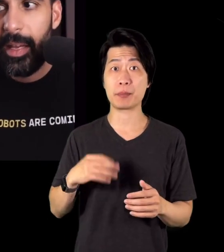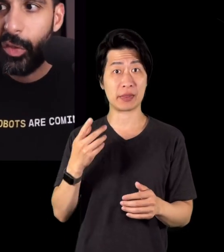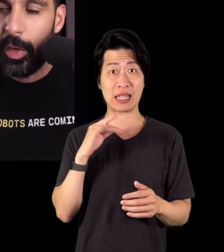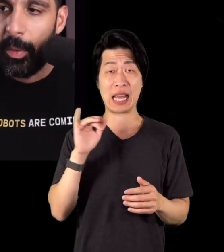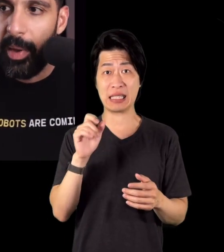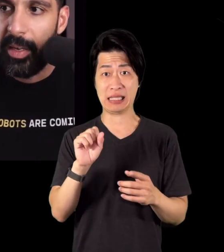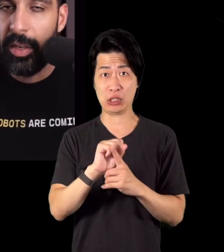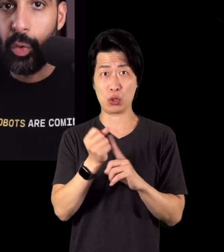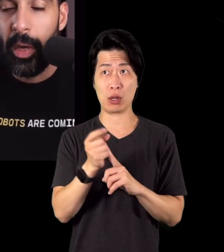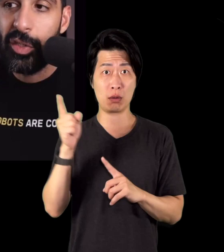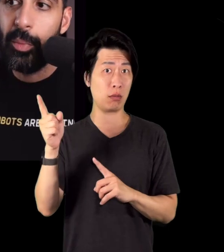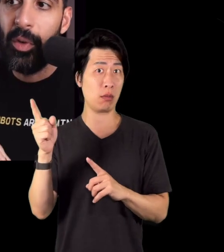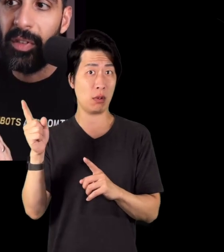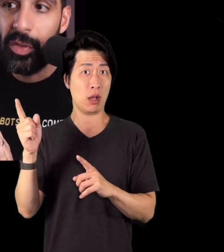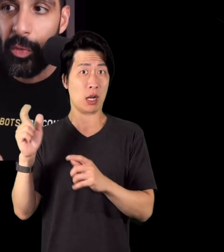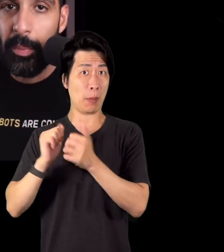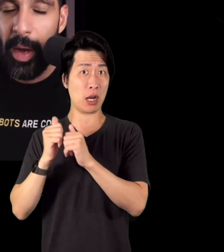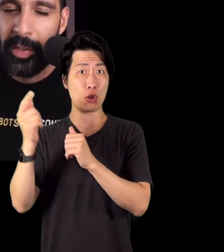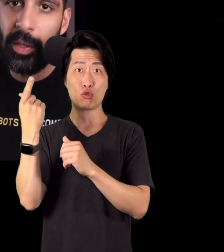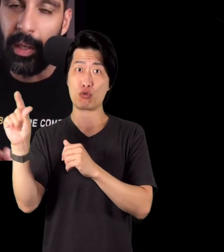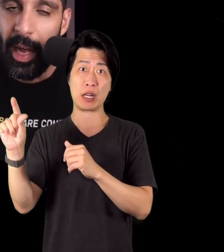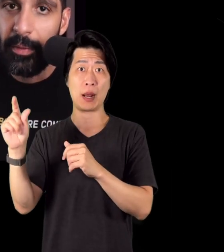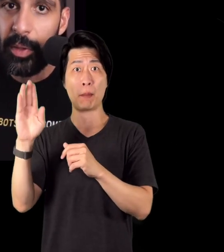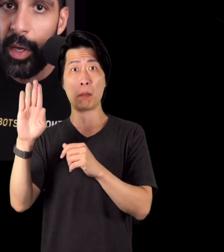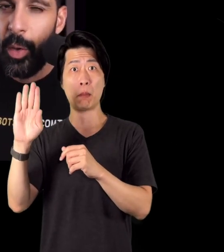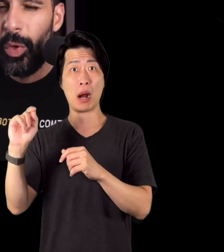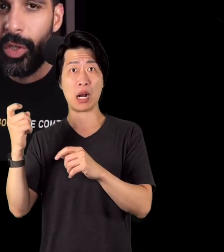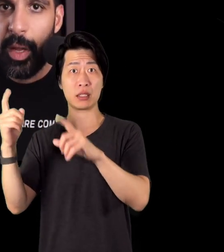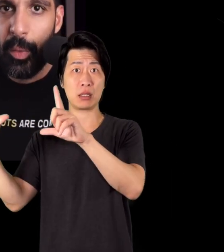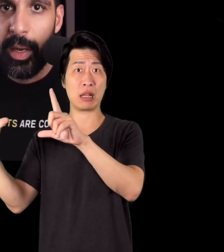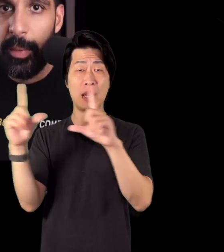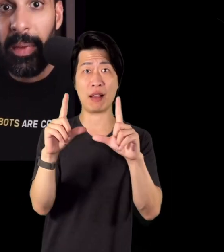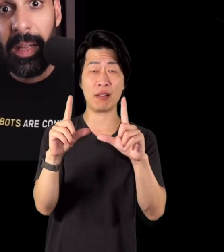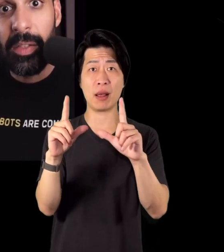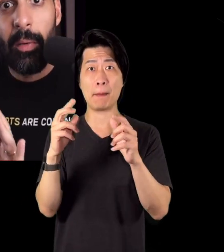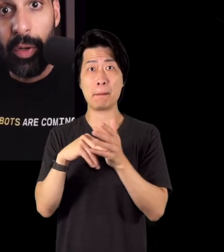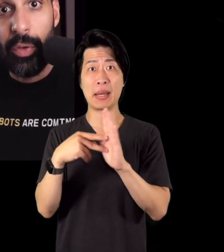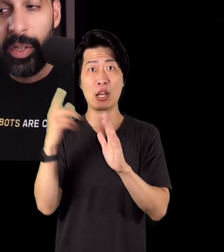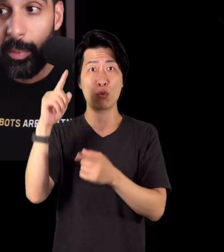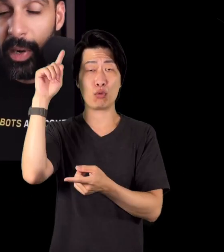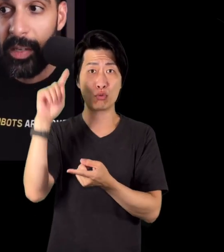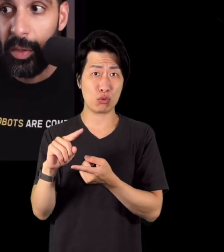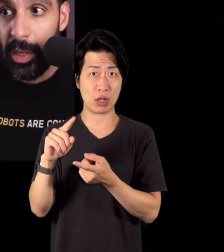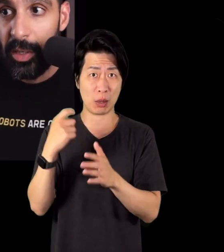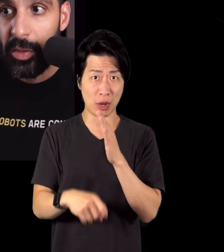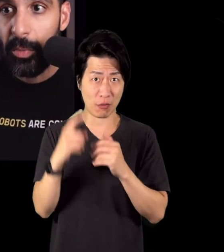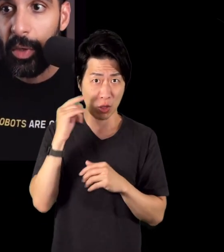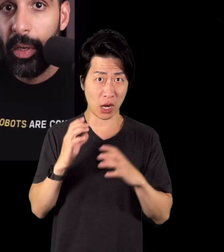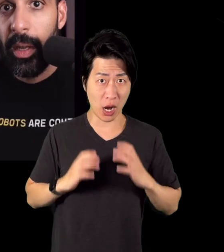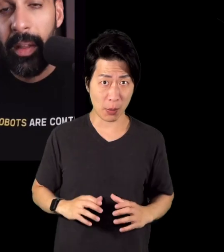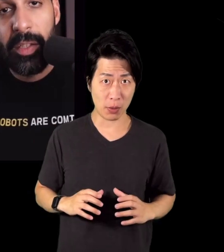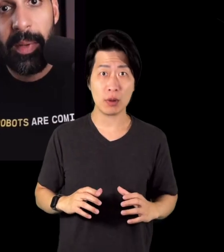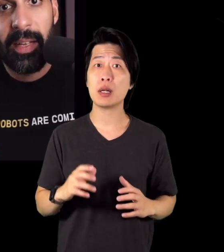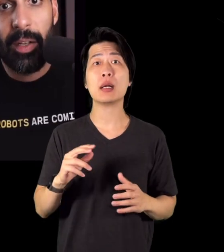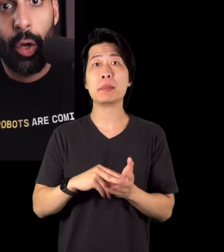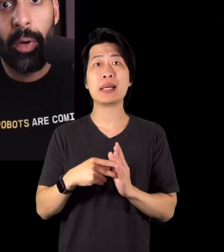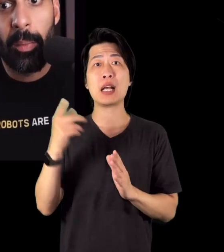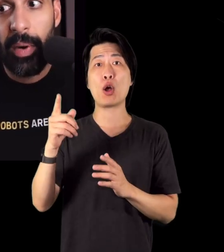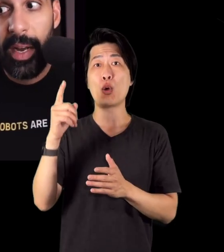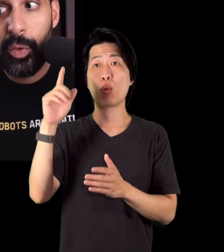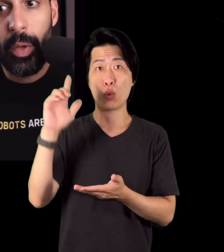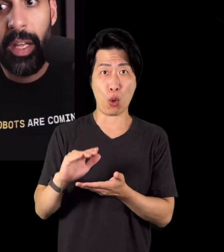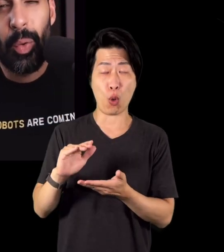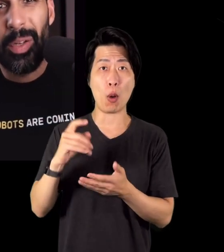in the case where competitors want to move this green box to the left, which another way means reducing the price to the customer, this means that